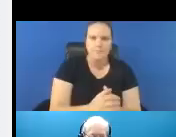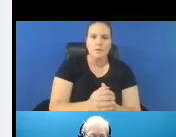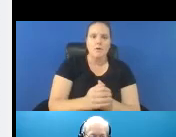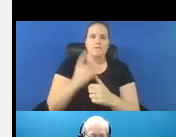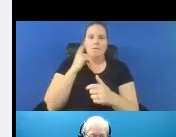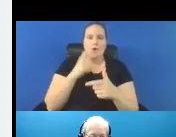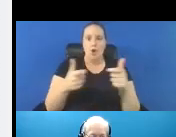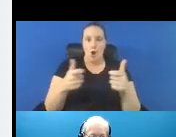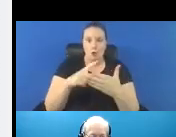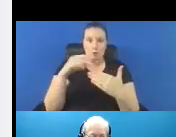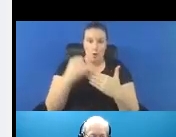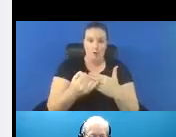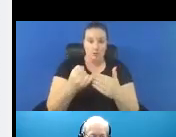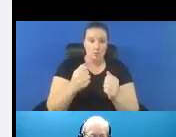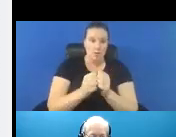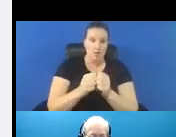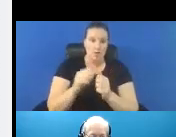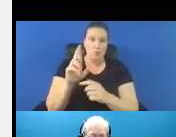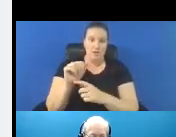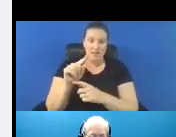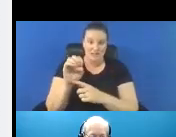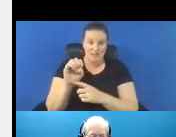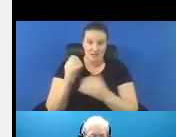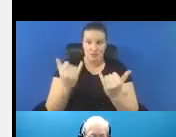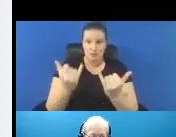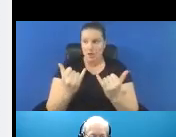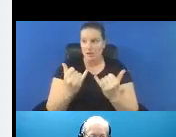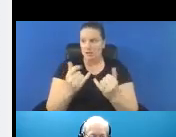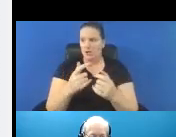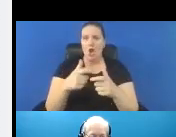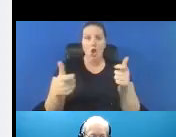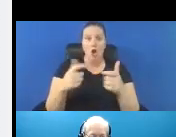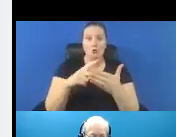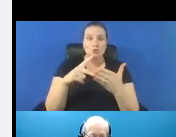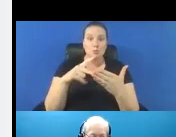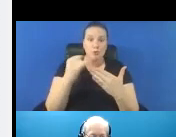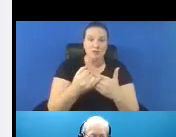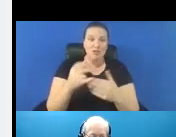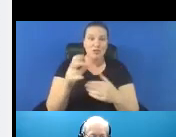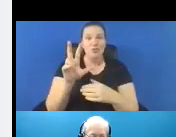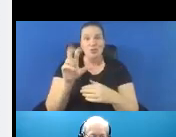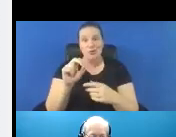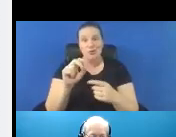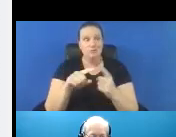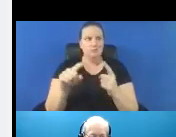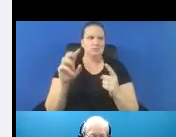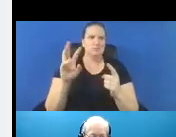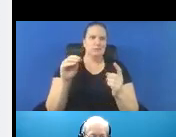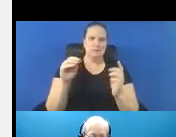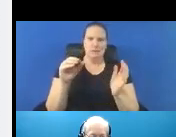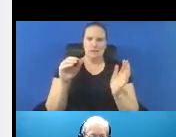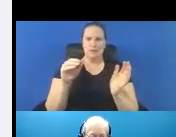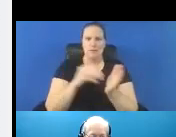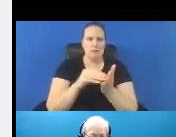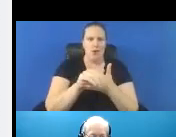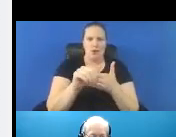large projects cost 30, 40, 50, 60 million dollars to deliver. They're valuable real